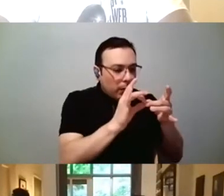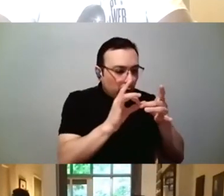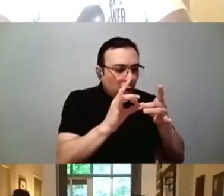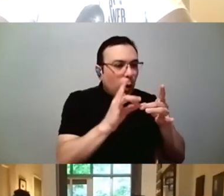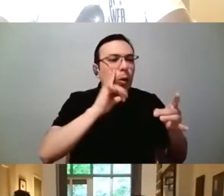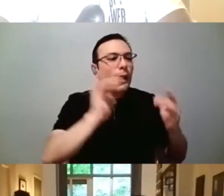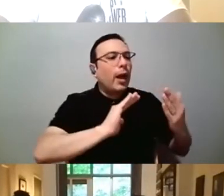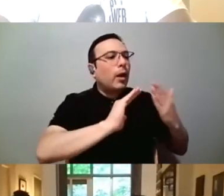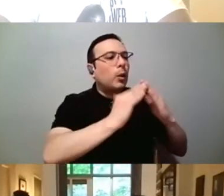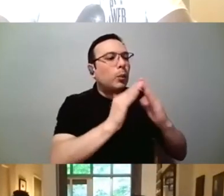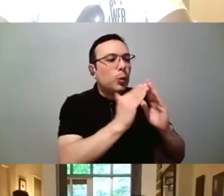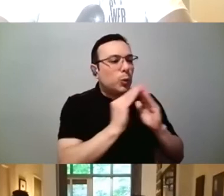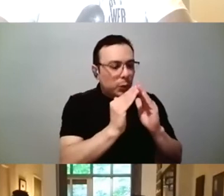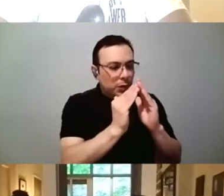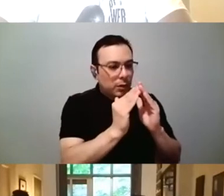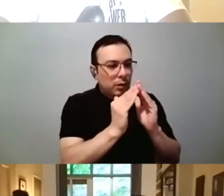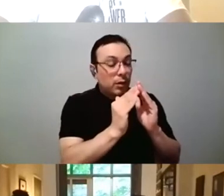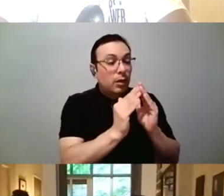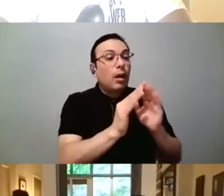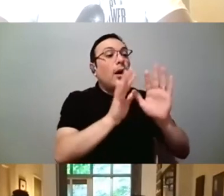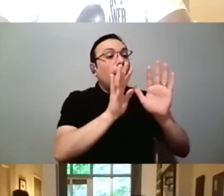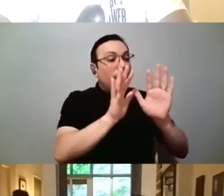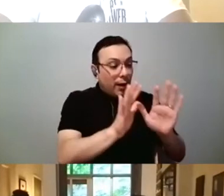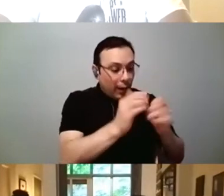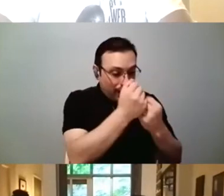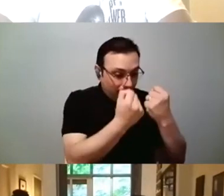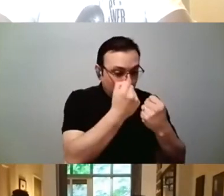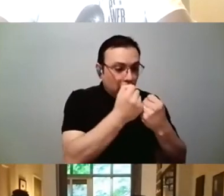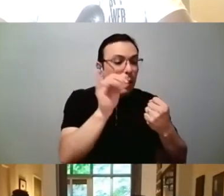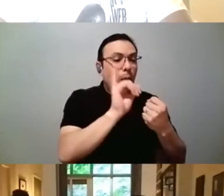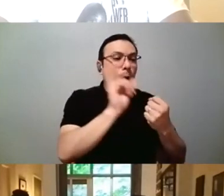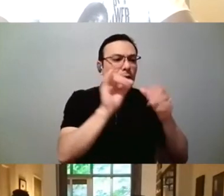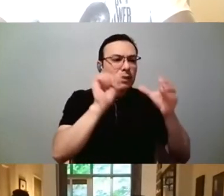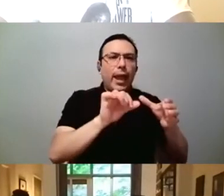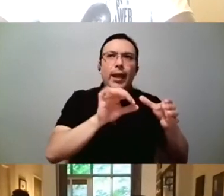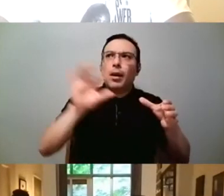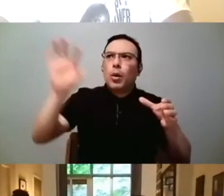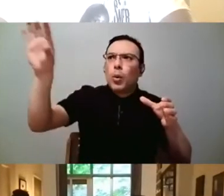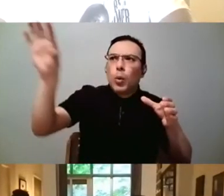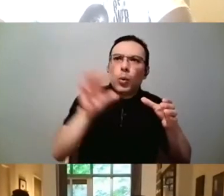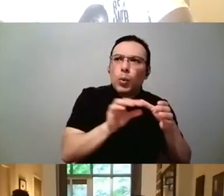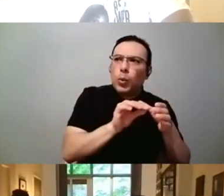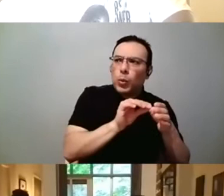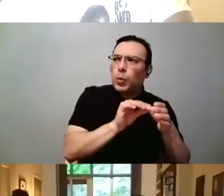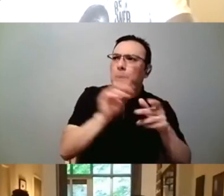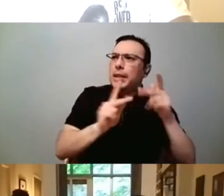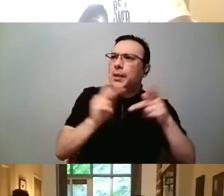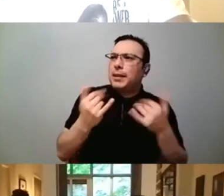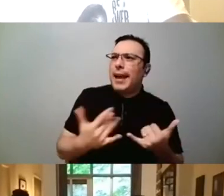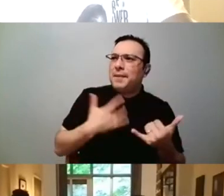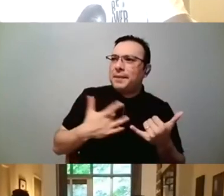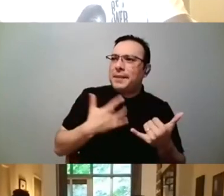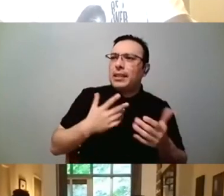reflect the social consciousness of where we're at now so because in the film that you showed um